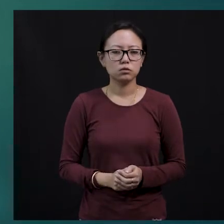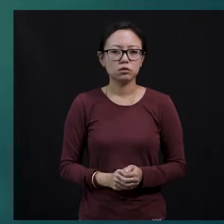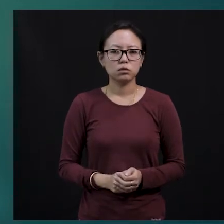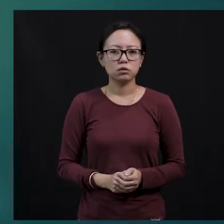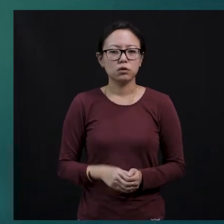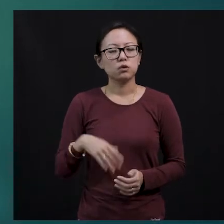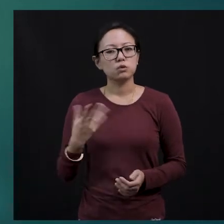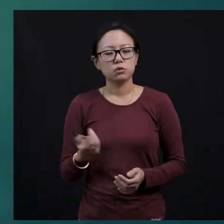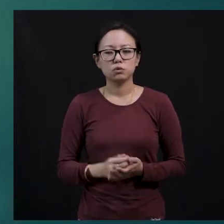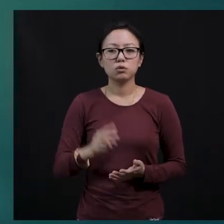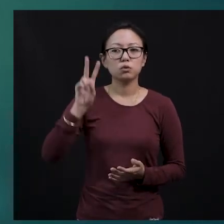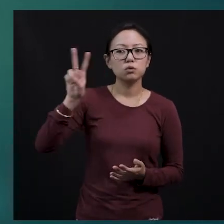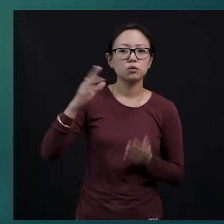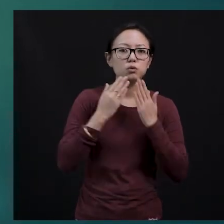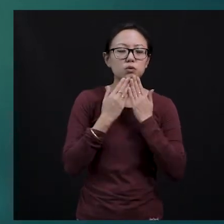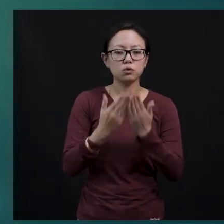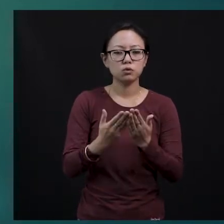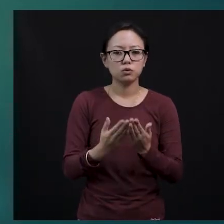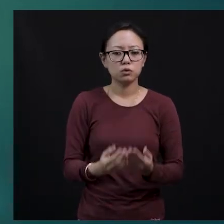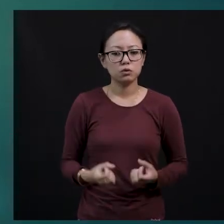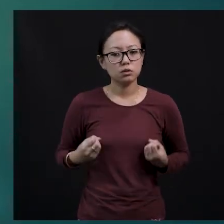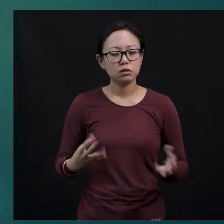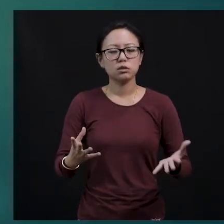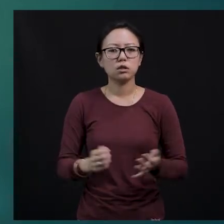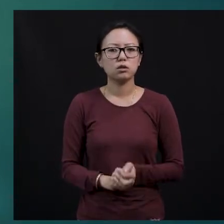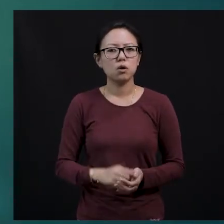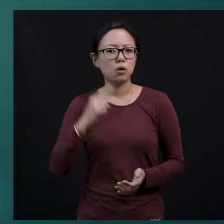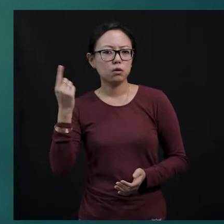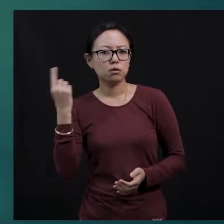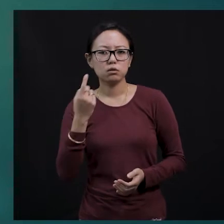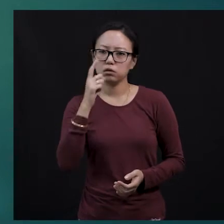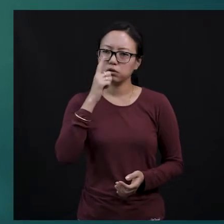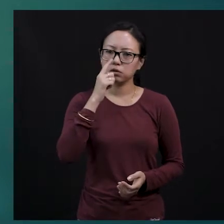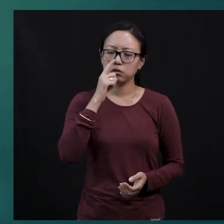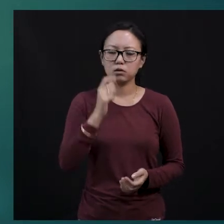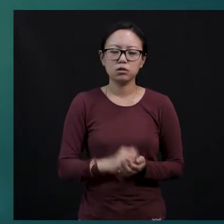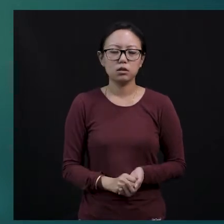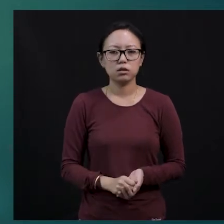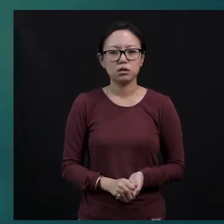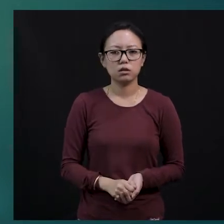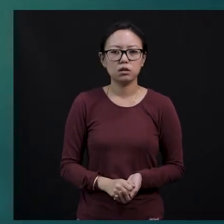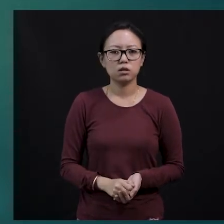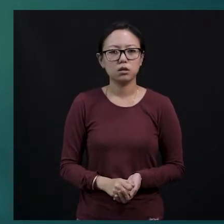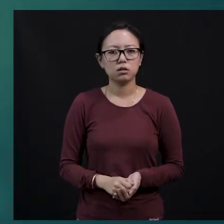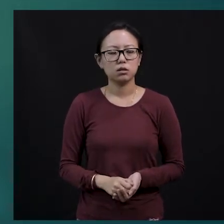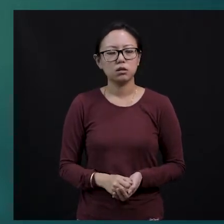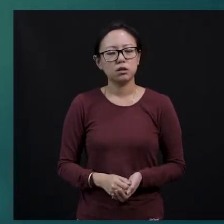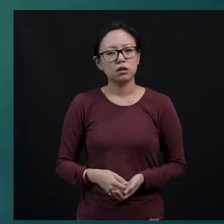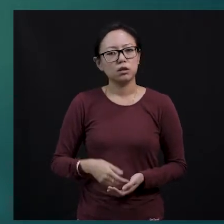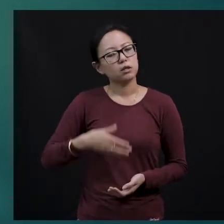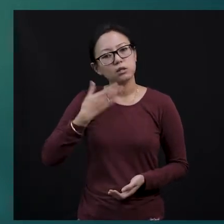schools that he established, and they were only for the girls so as to encourage the women education